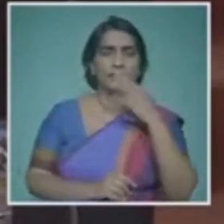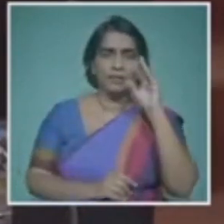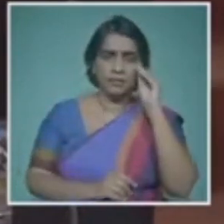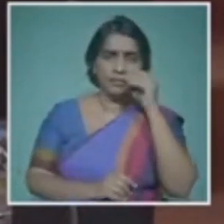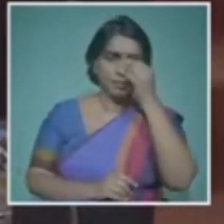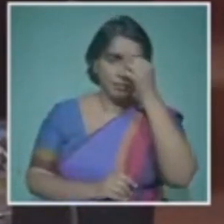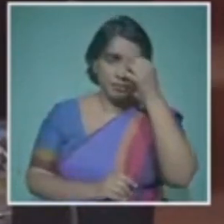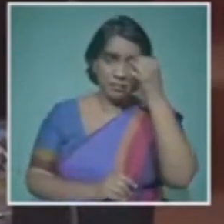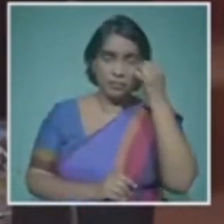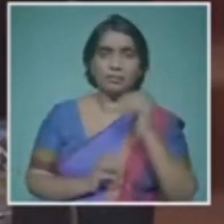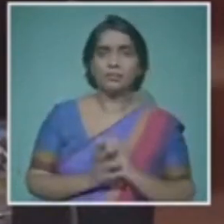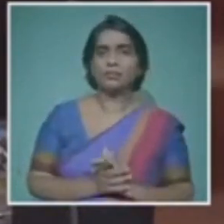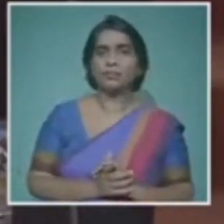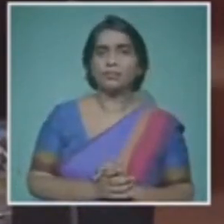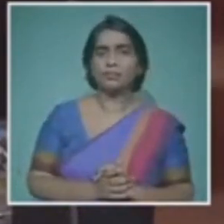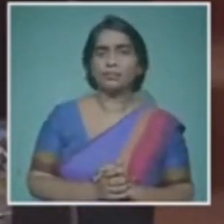Honorable Member, please continue.